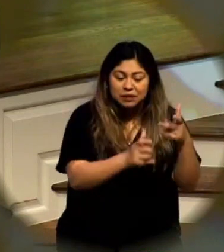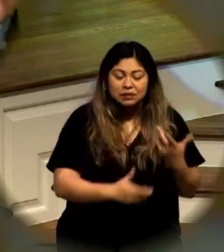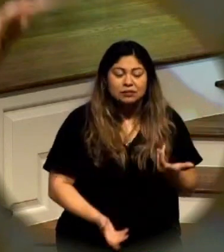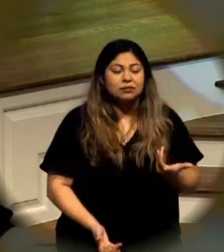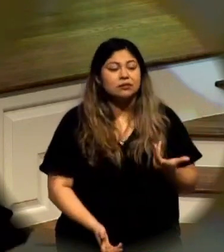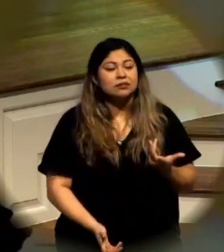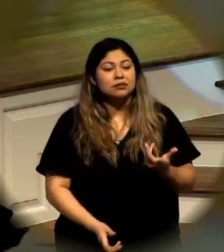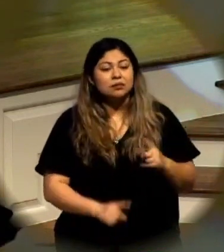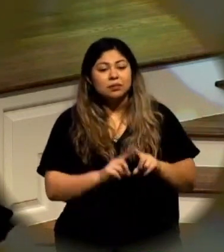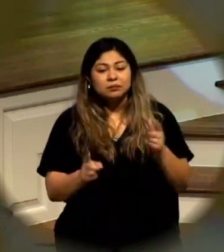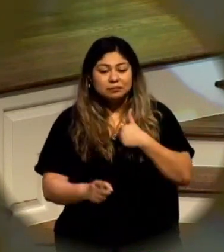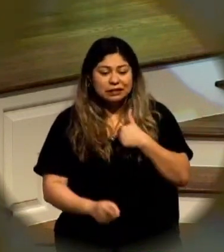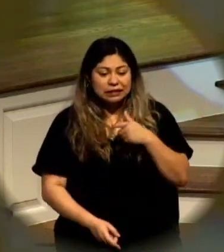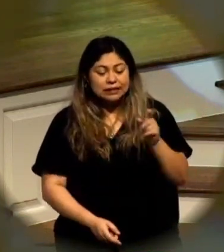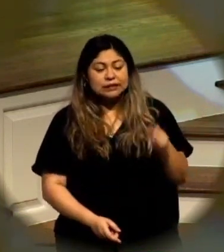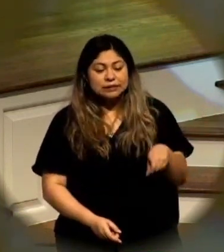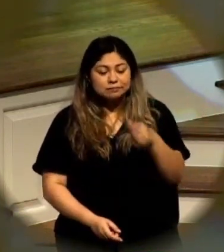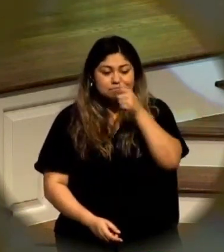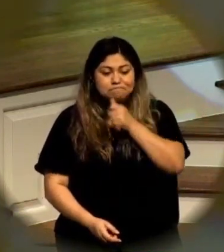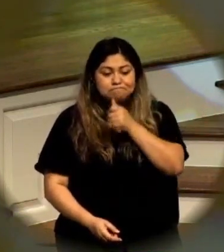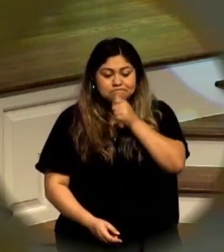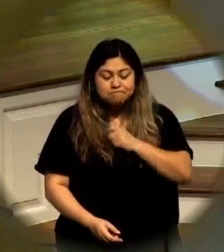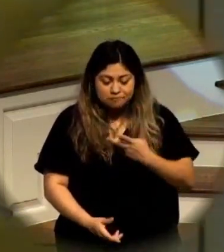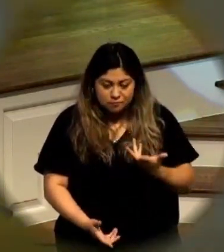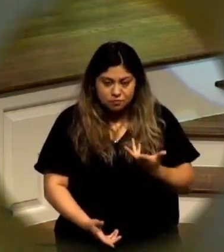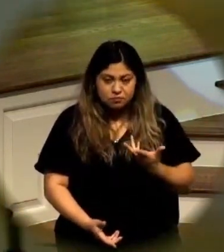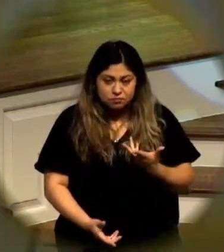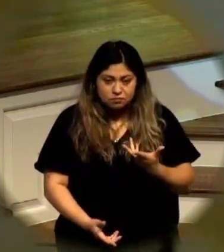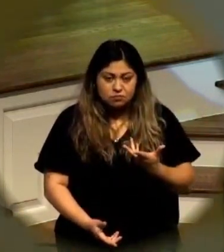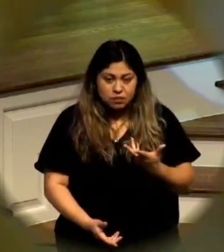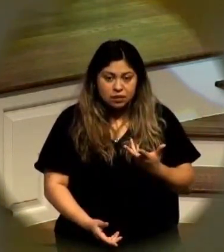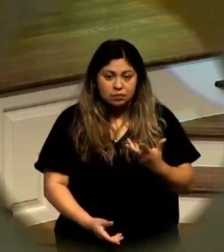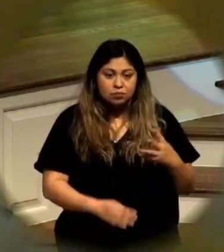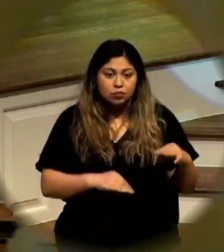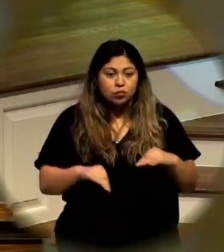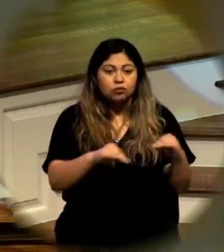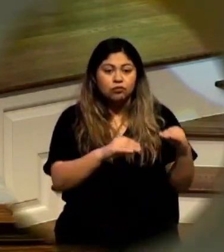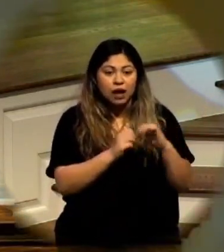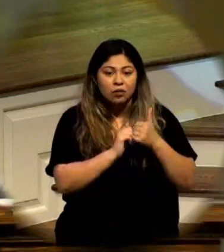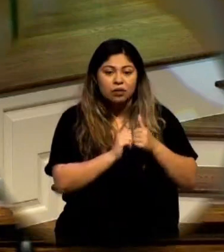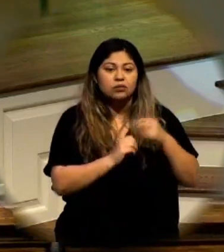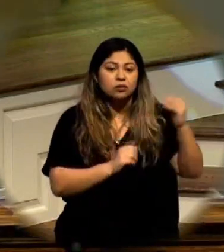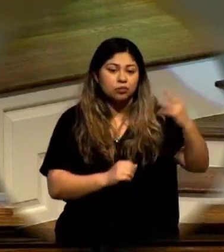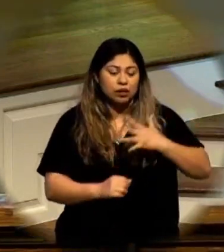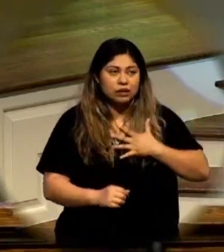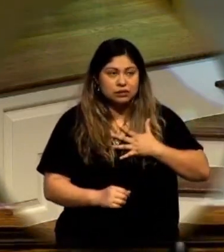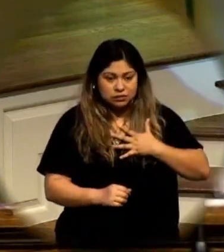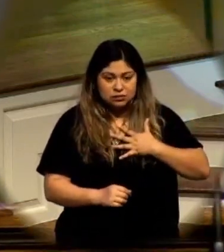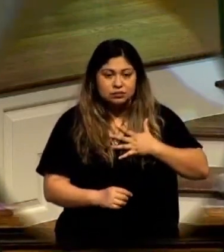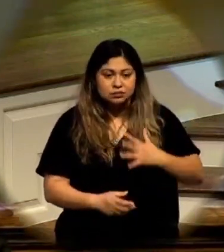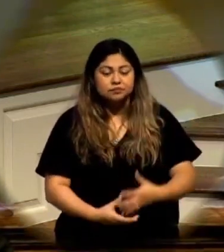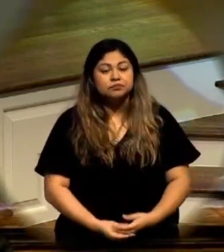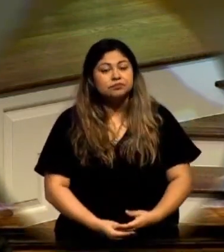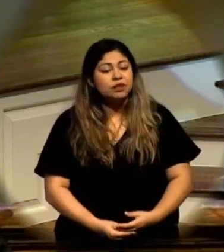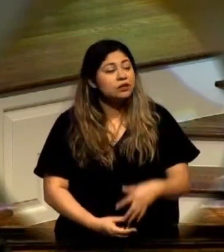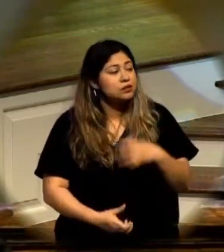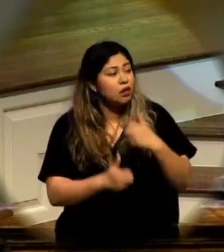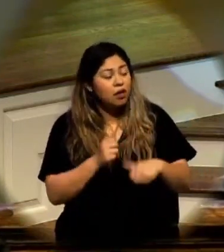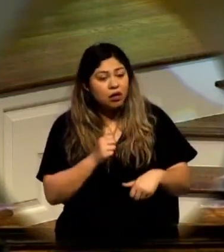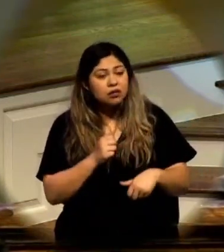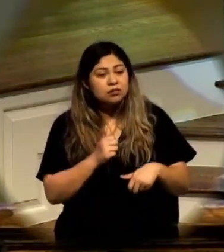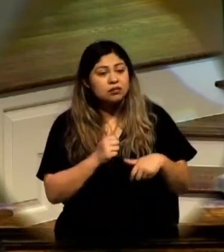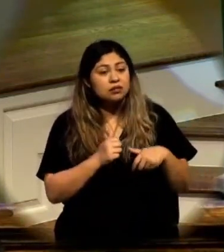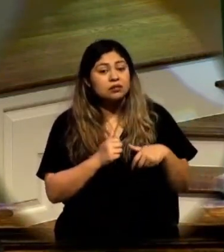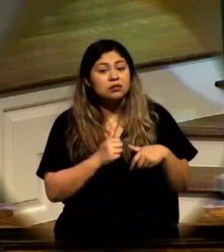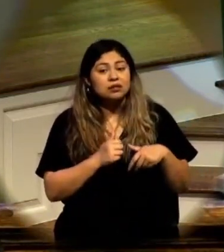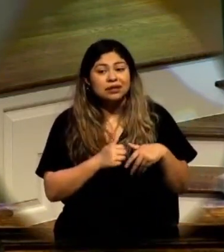not by perfection, but by grace. This is a hard lesson for us to remember. It's a hard lesson